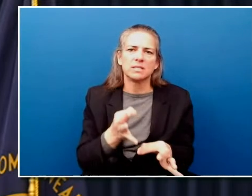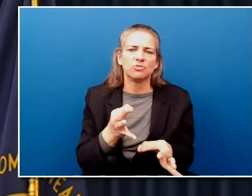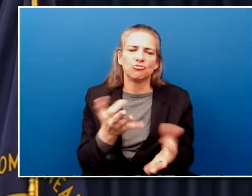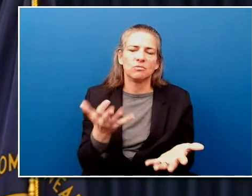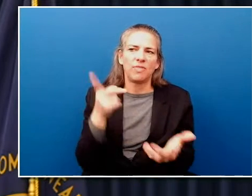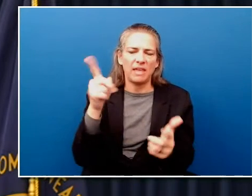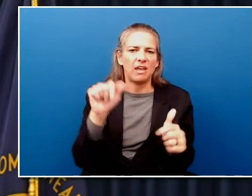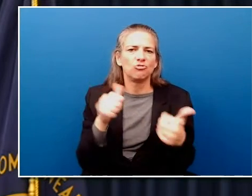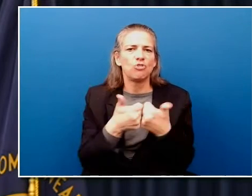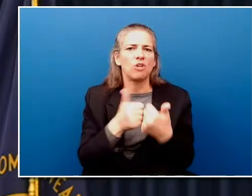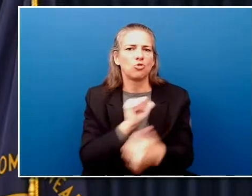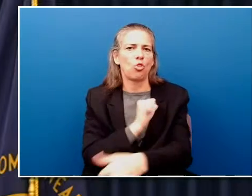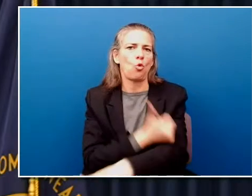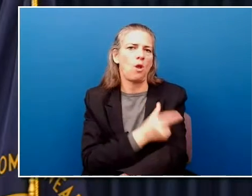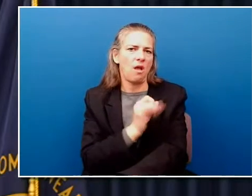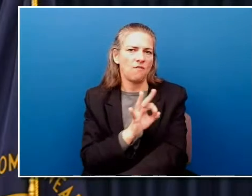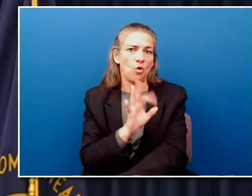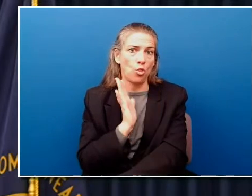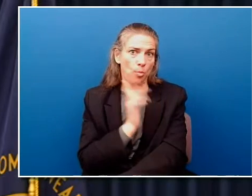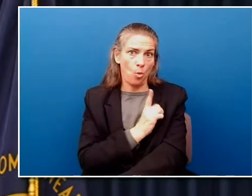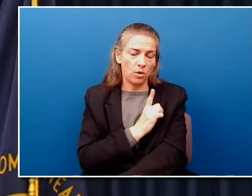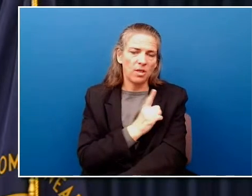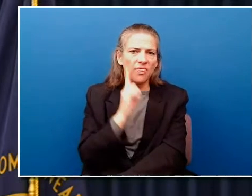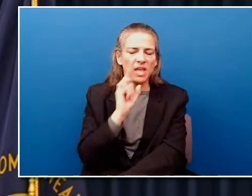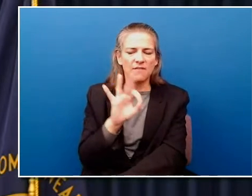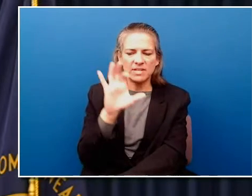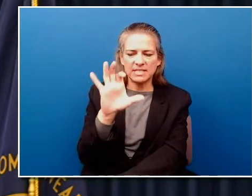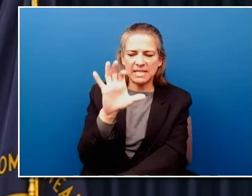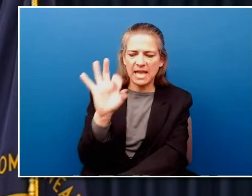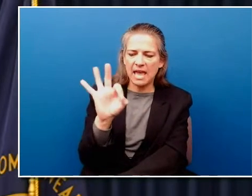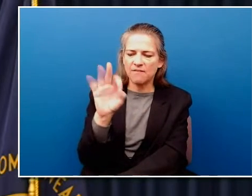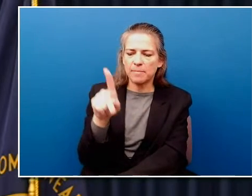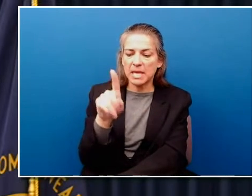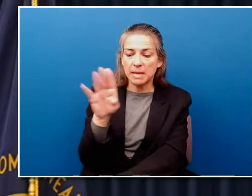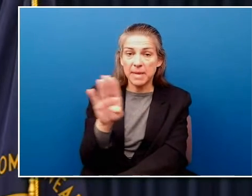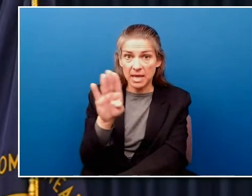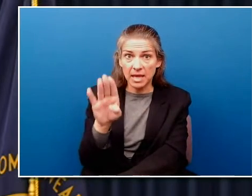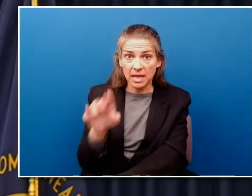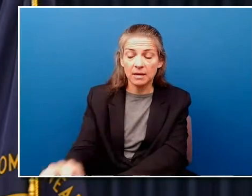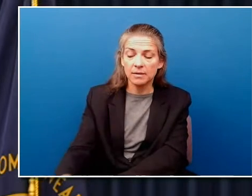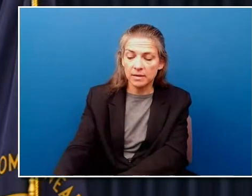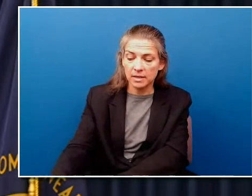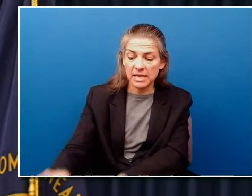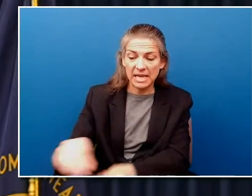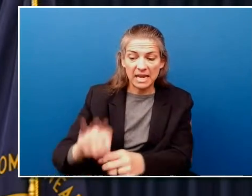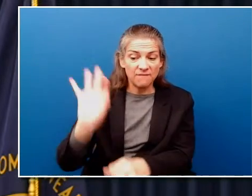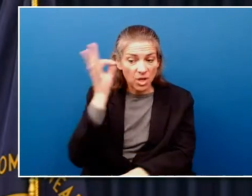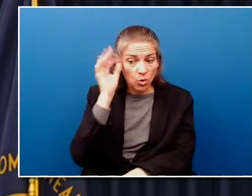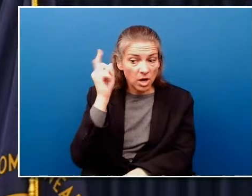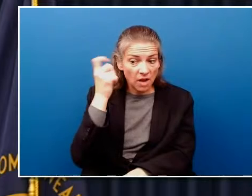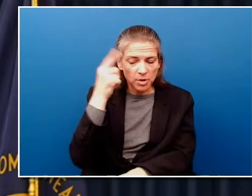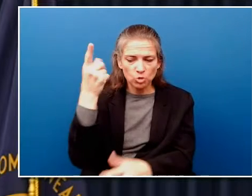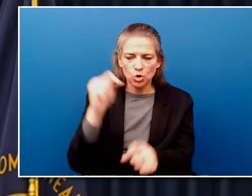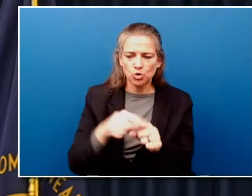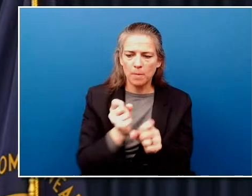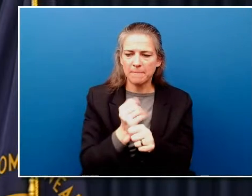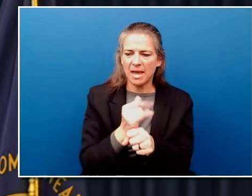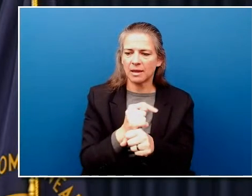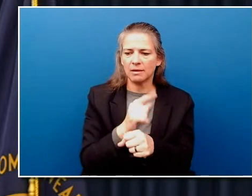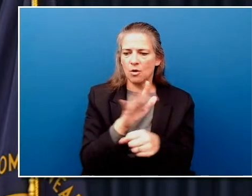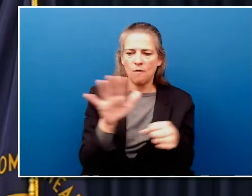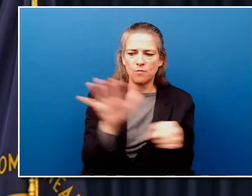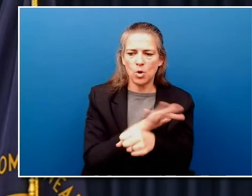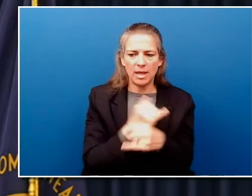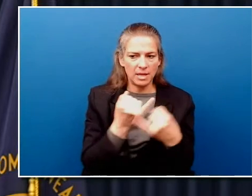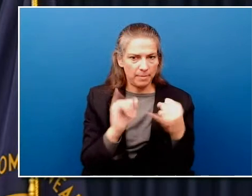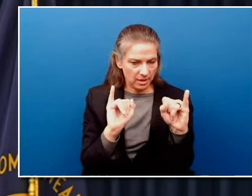authority of the board. Think about the CFPB as it was created in the federal government. trying to make it almost wholly independent.